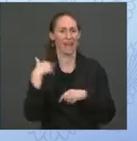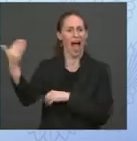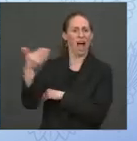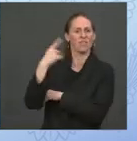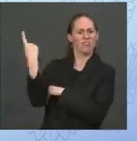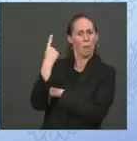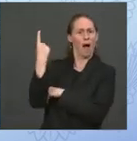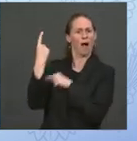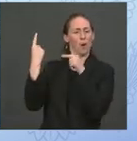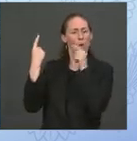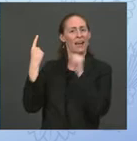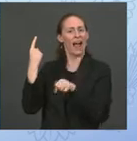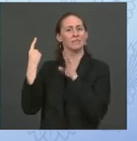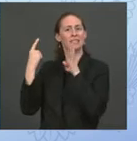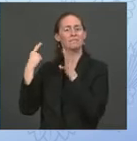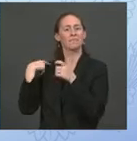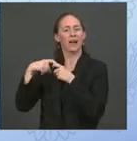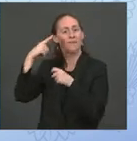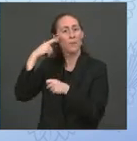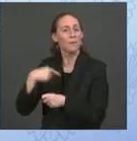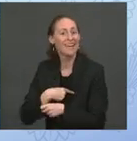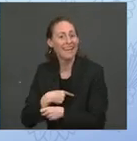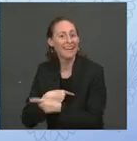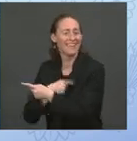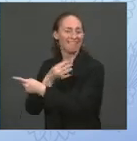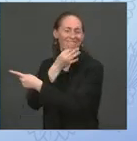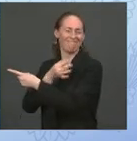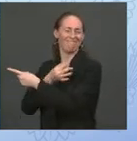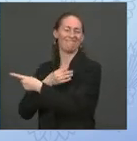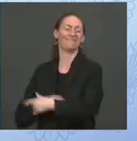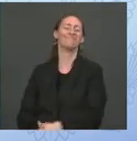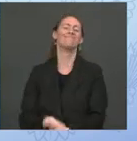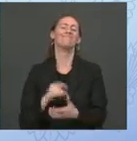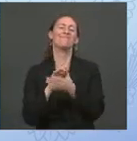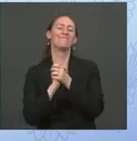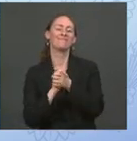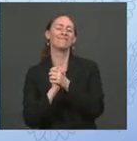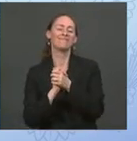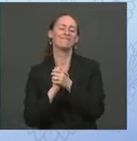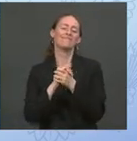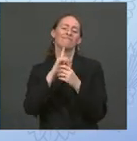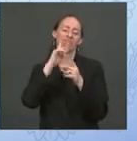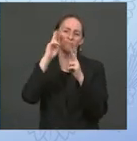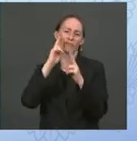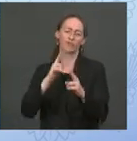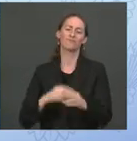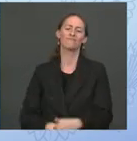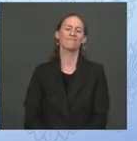But congratulations. It's a great honor, and I'm delighted to